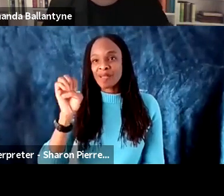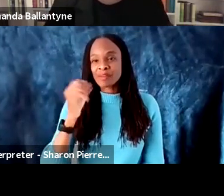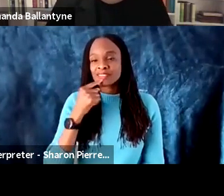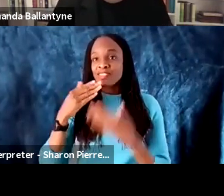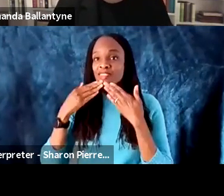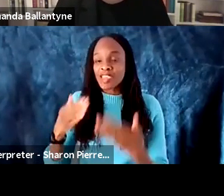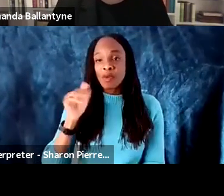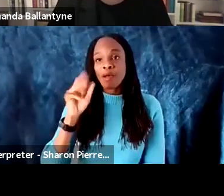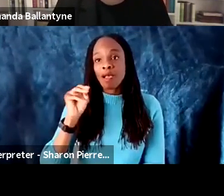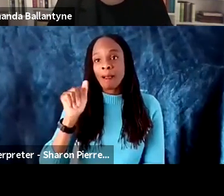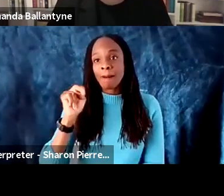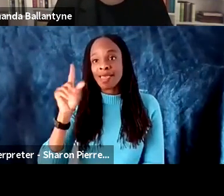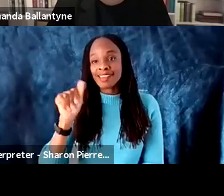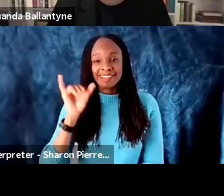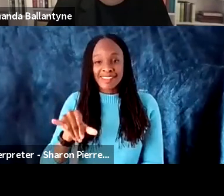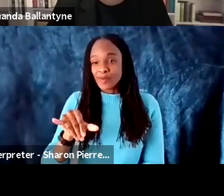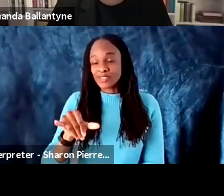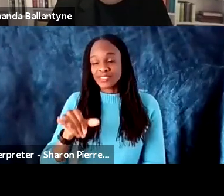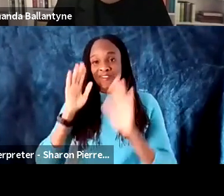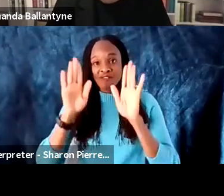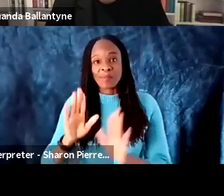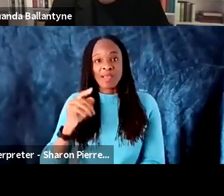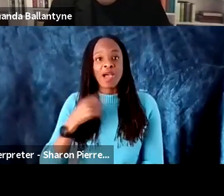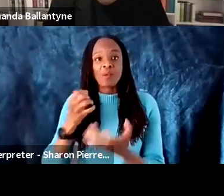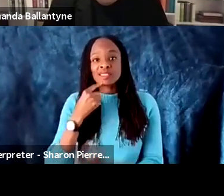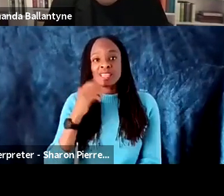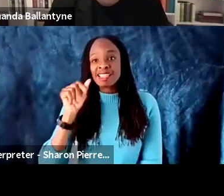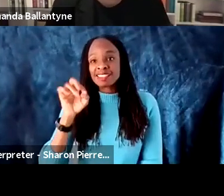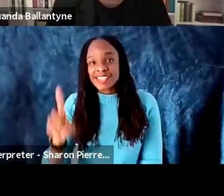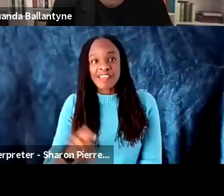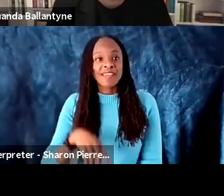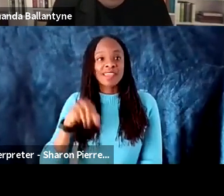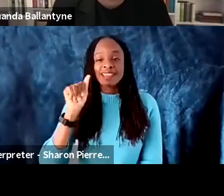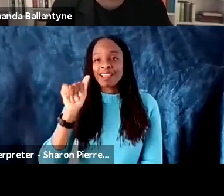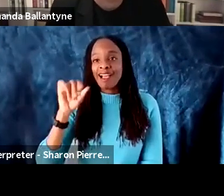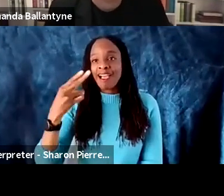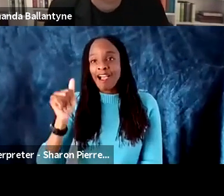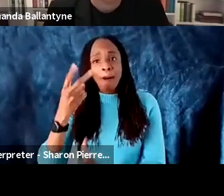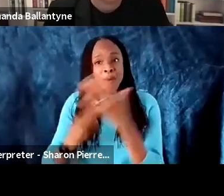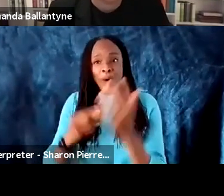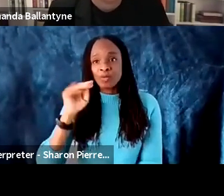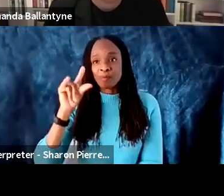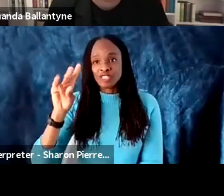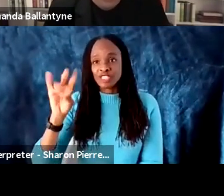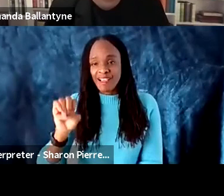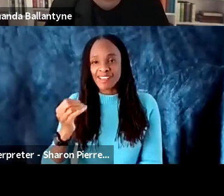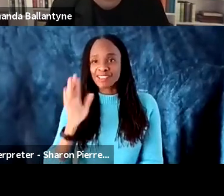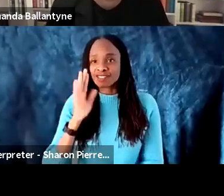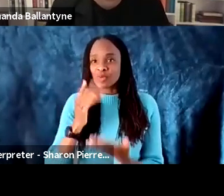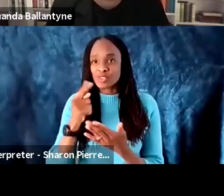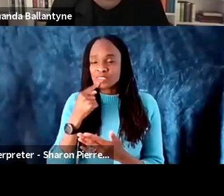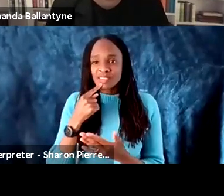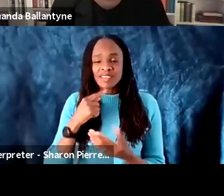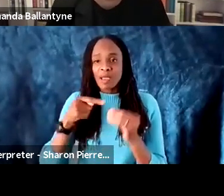was fabulous. I want to say David and Aiha, both Michelle's, really your contribution. And when you talk about